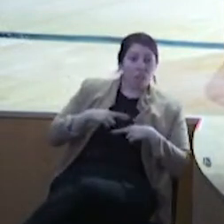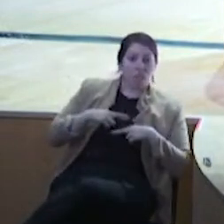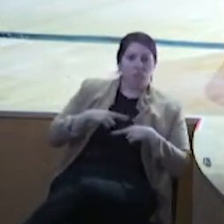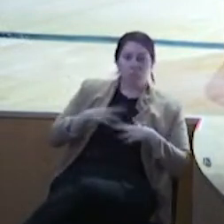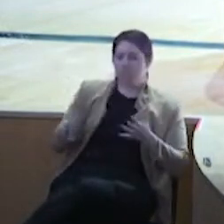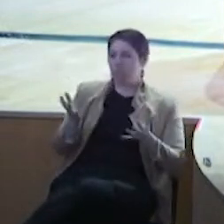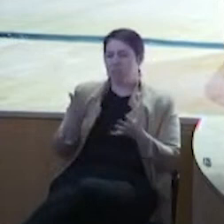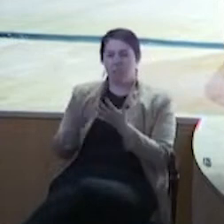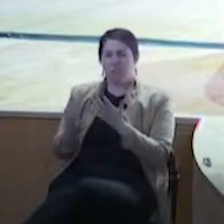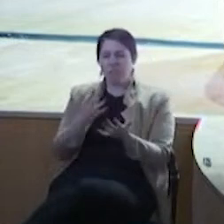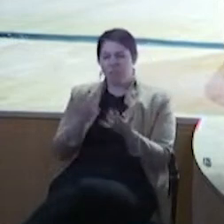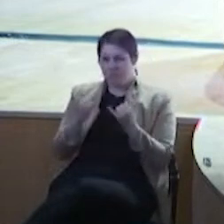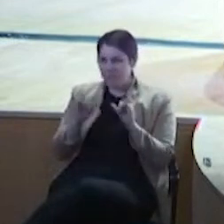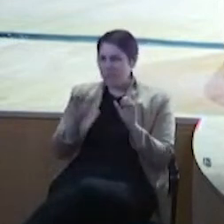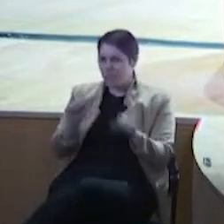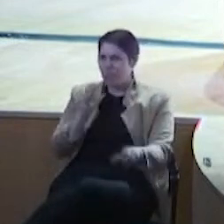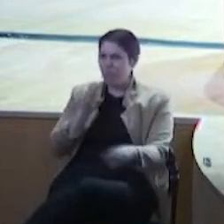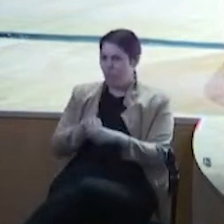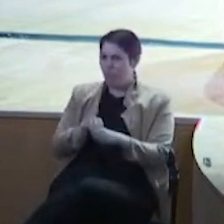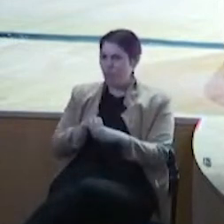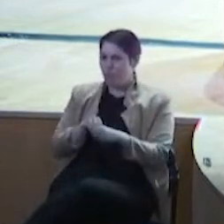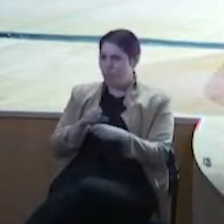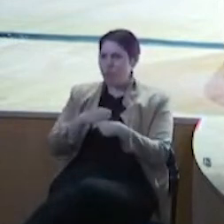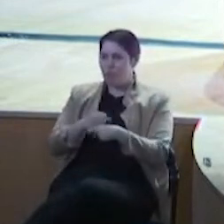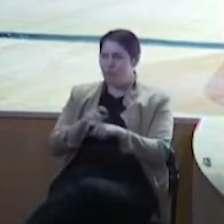You still can make a difference.